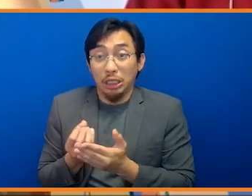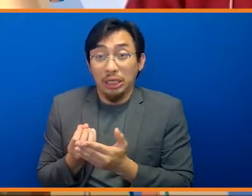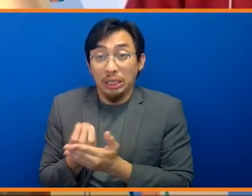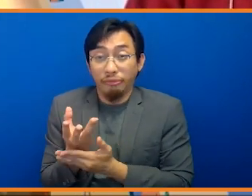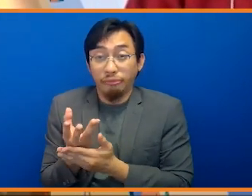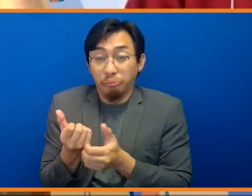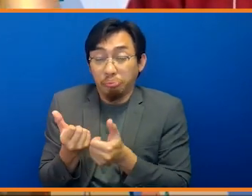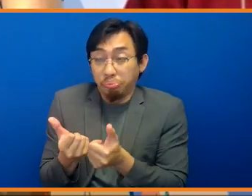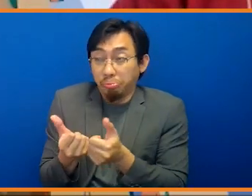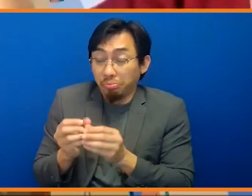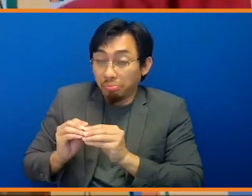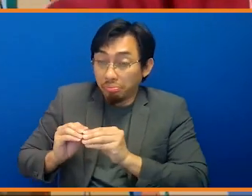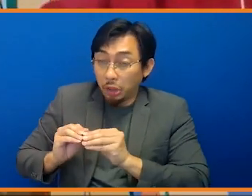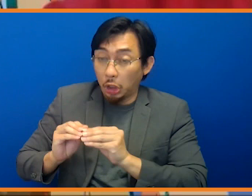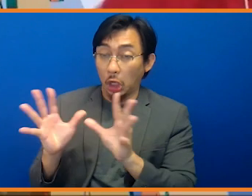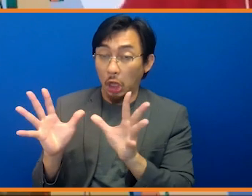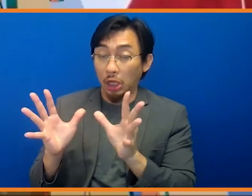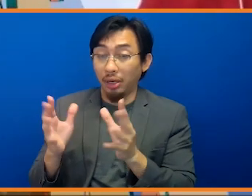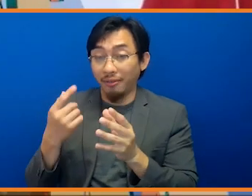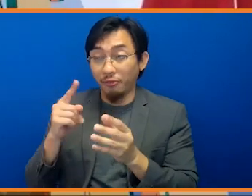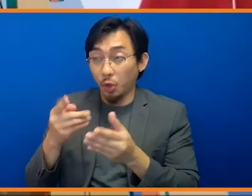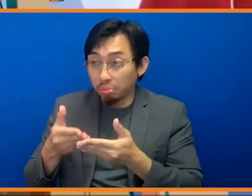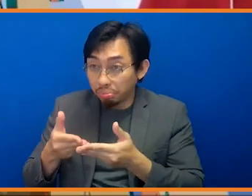to to anybody.